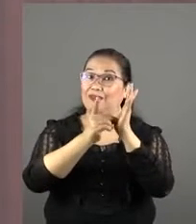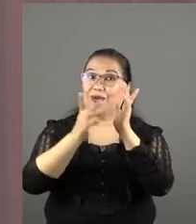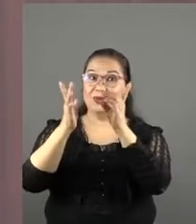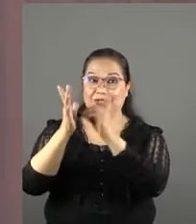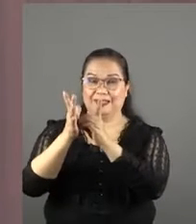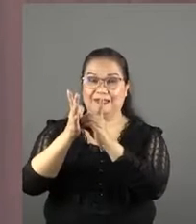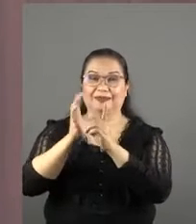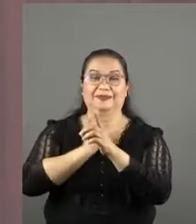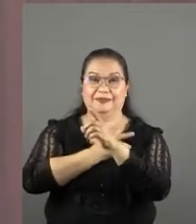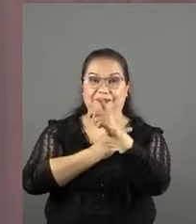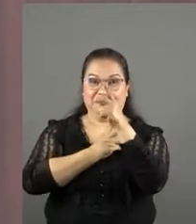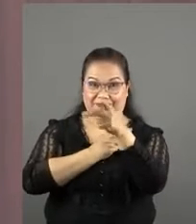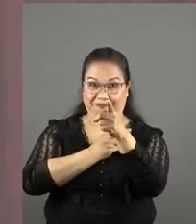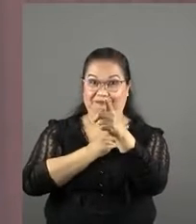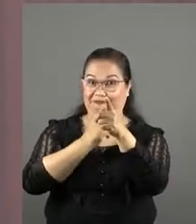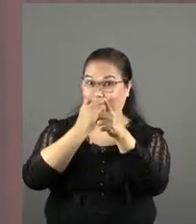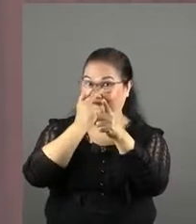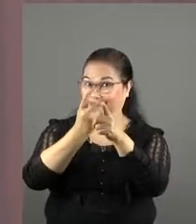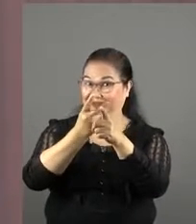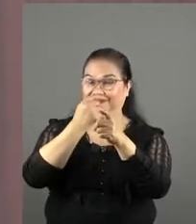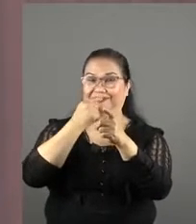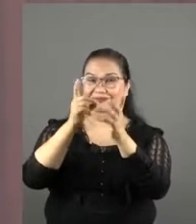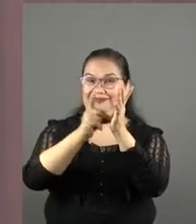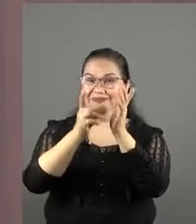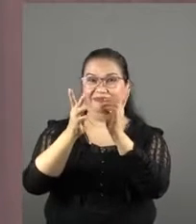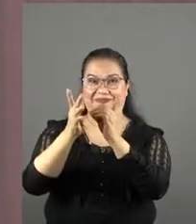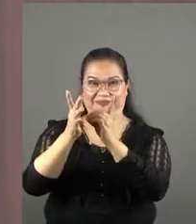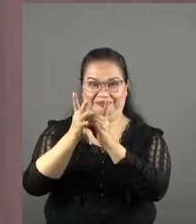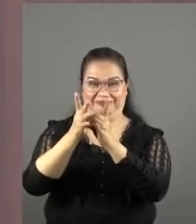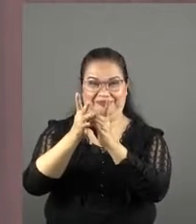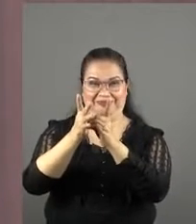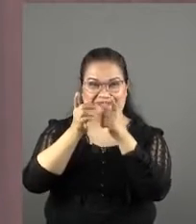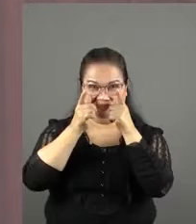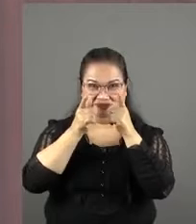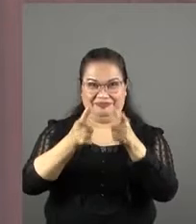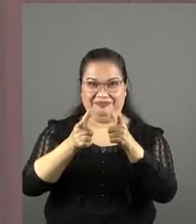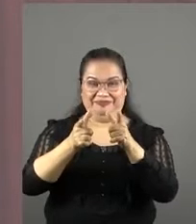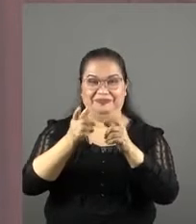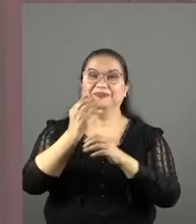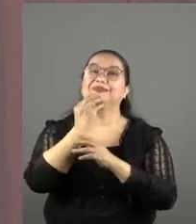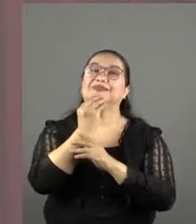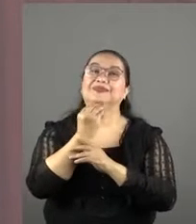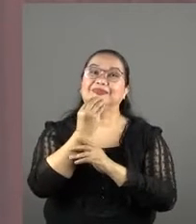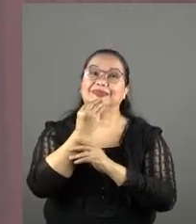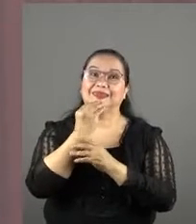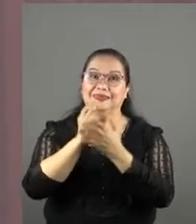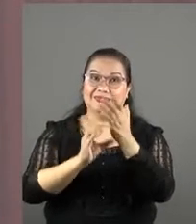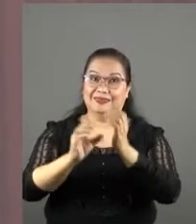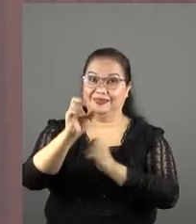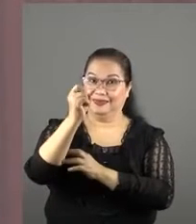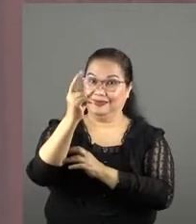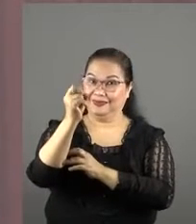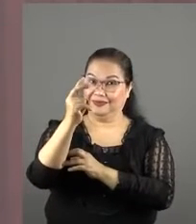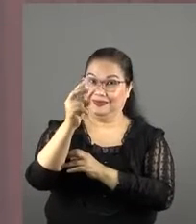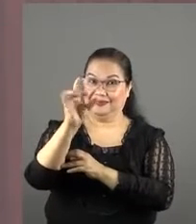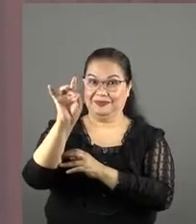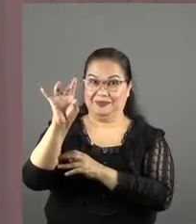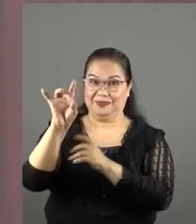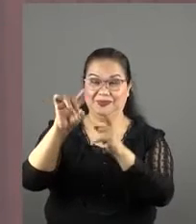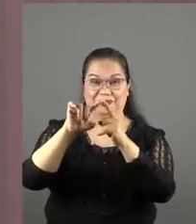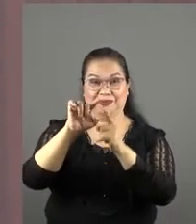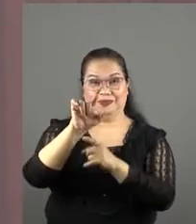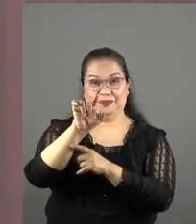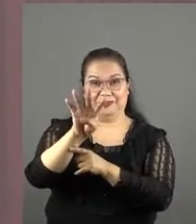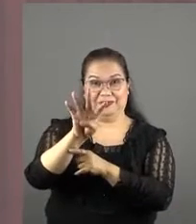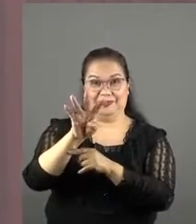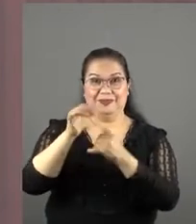So you're going to have a devotional look at Hebrews 12, 18 to 24 that we looked